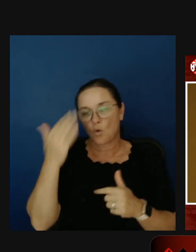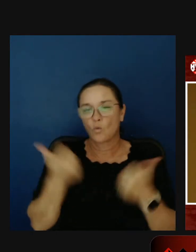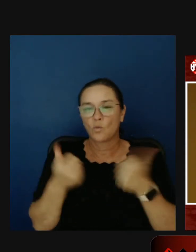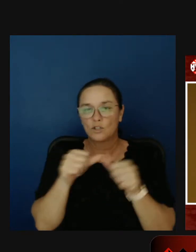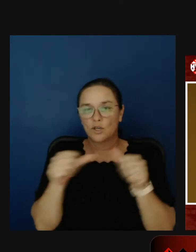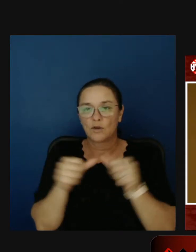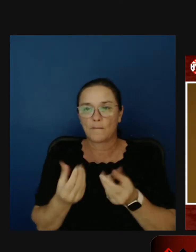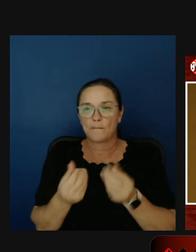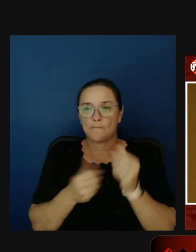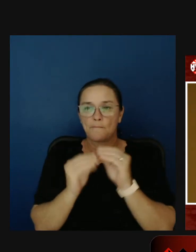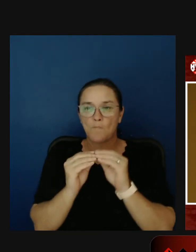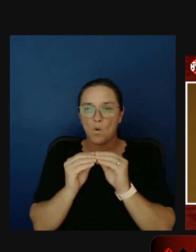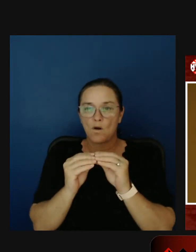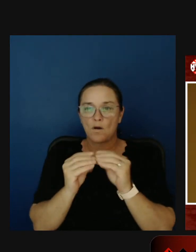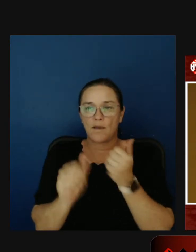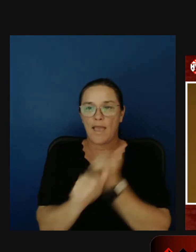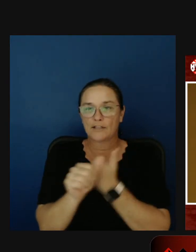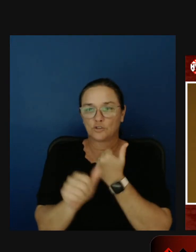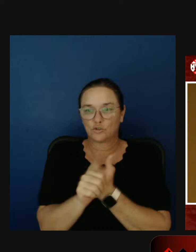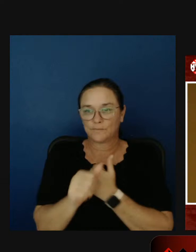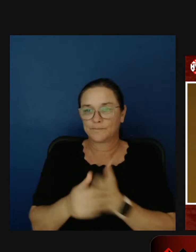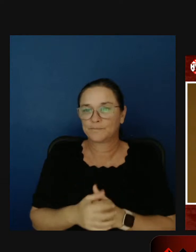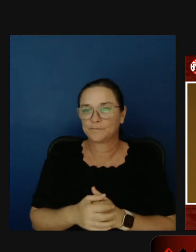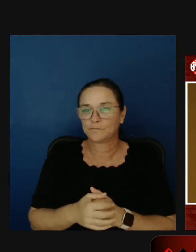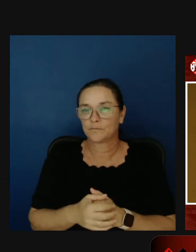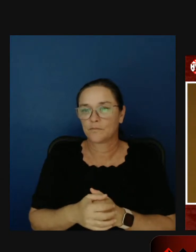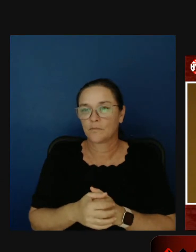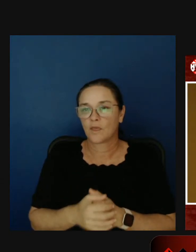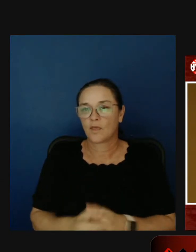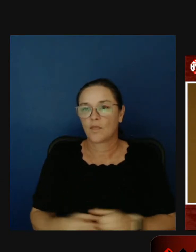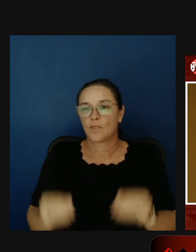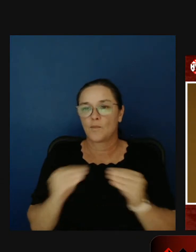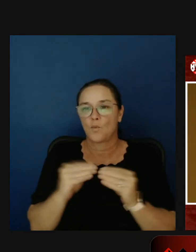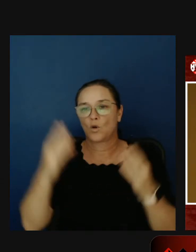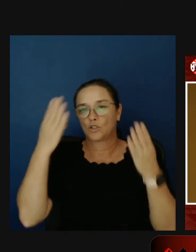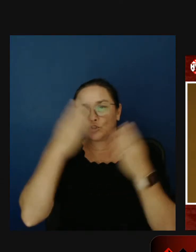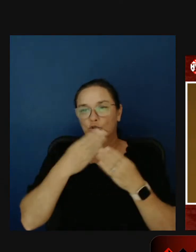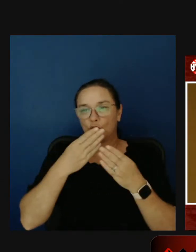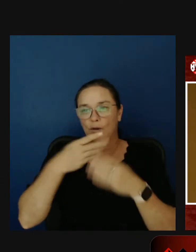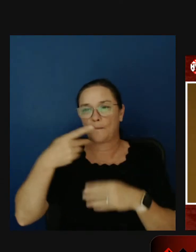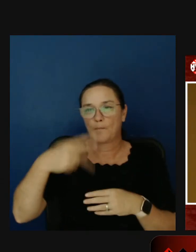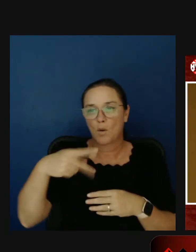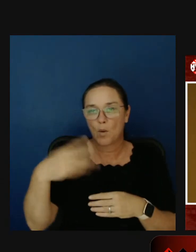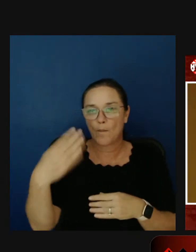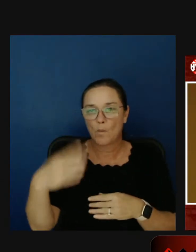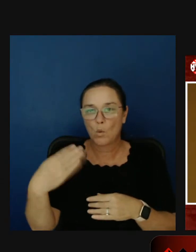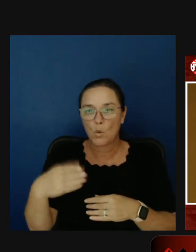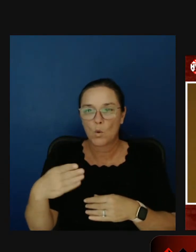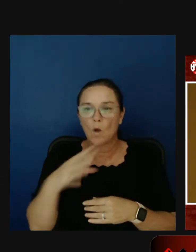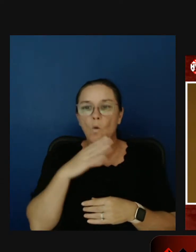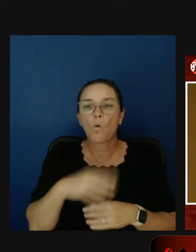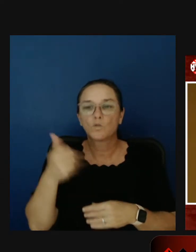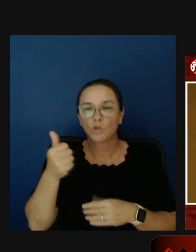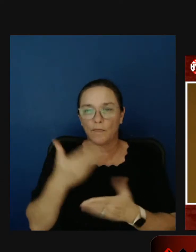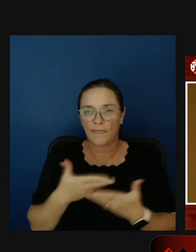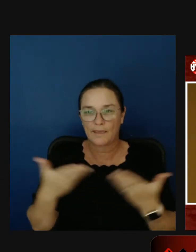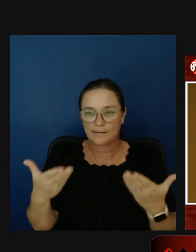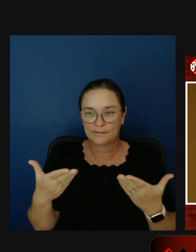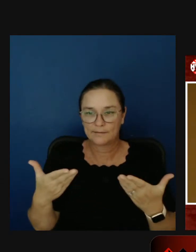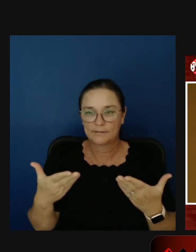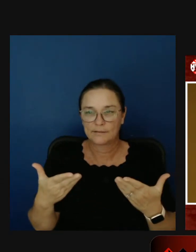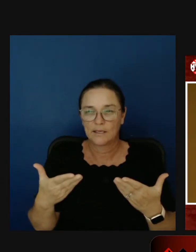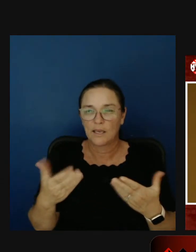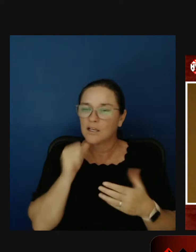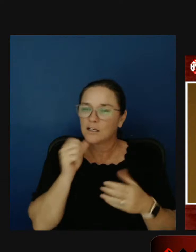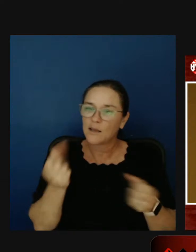build in. In this case, you can kind of see these darker purple, blue colors are the older things. There's not very many. There's some purples down